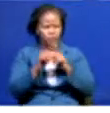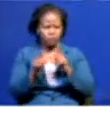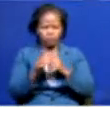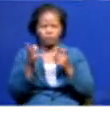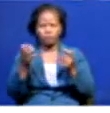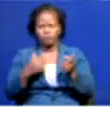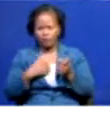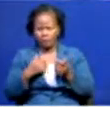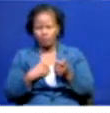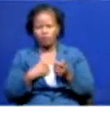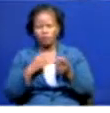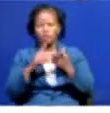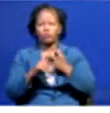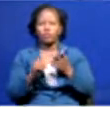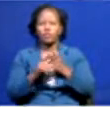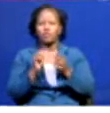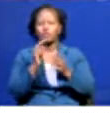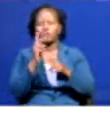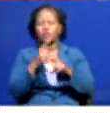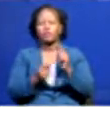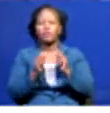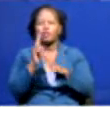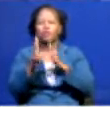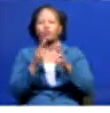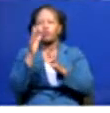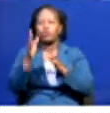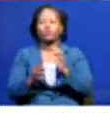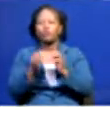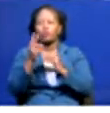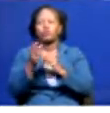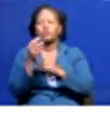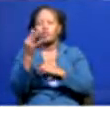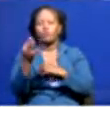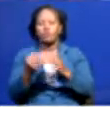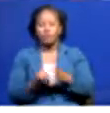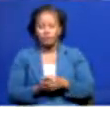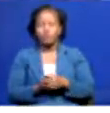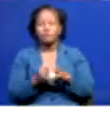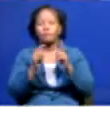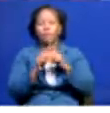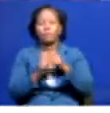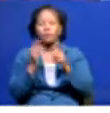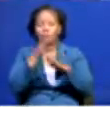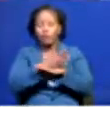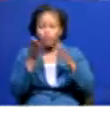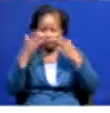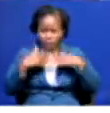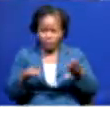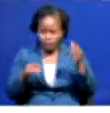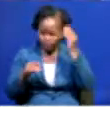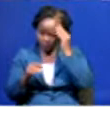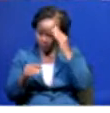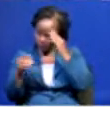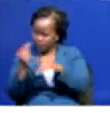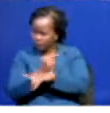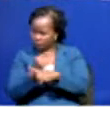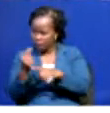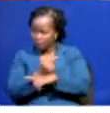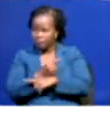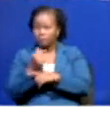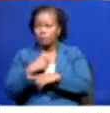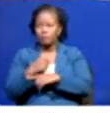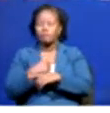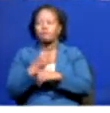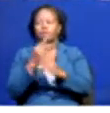year 2022-23, upon the successful completion of your studies. Let me